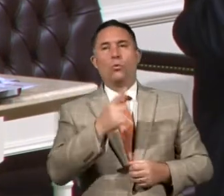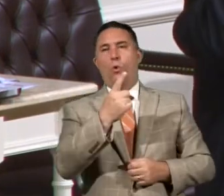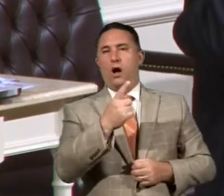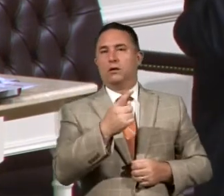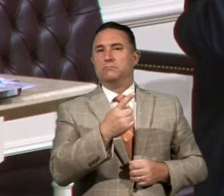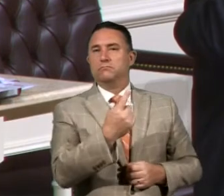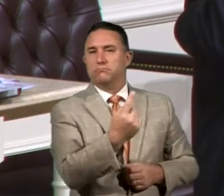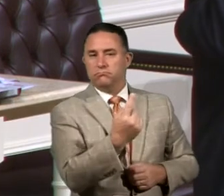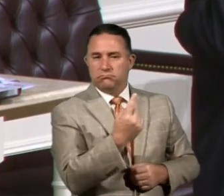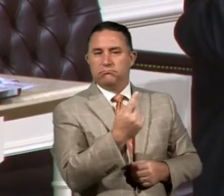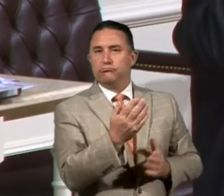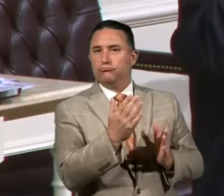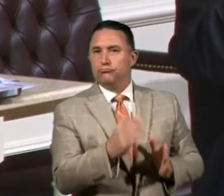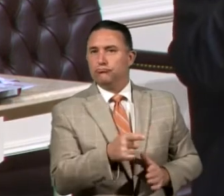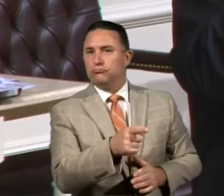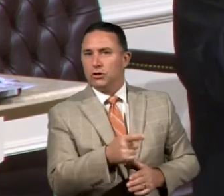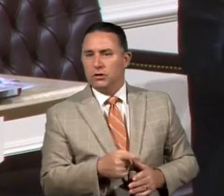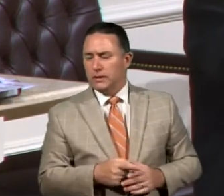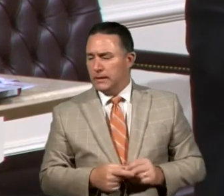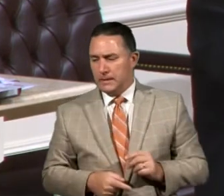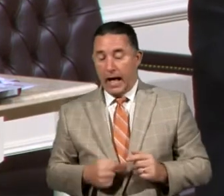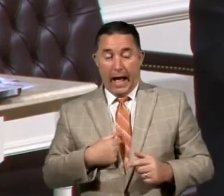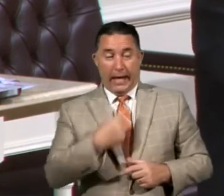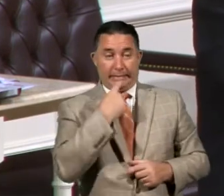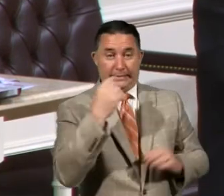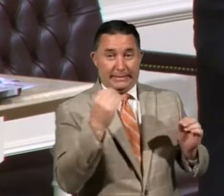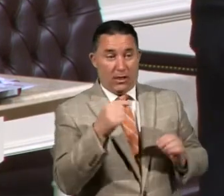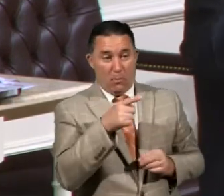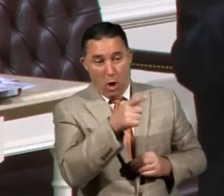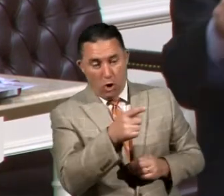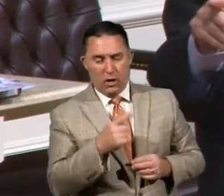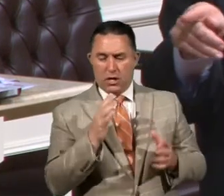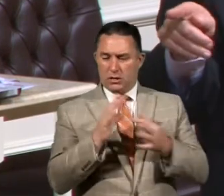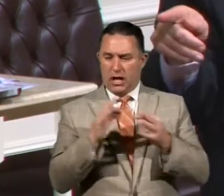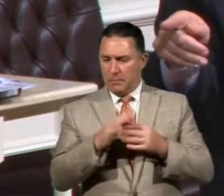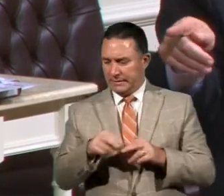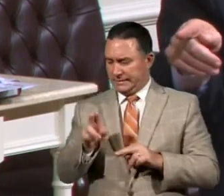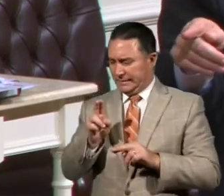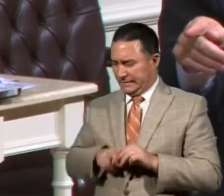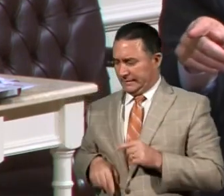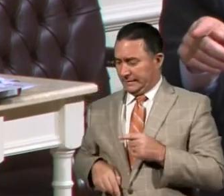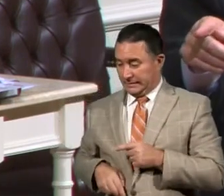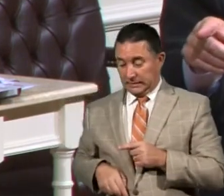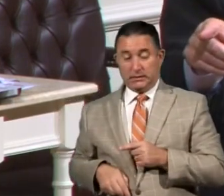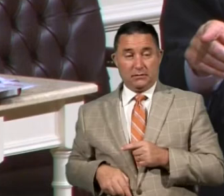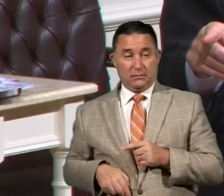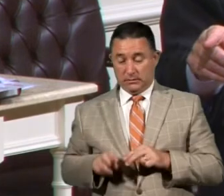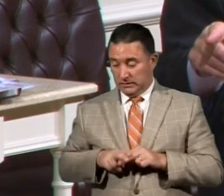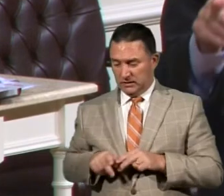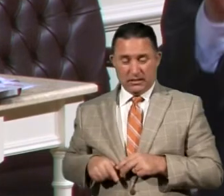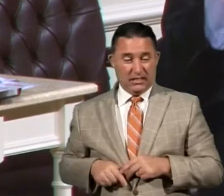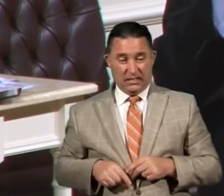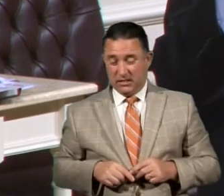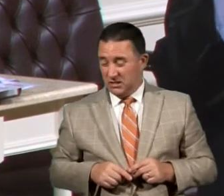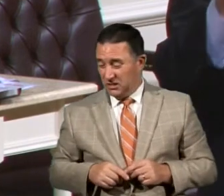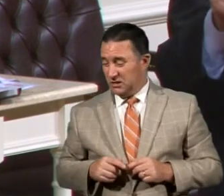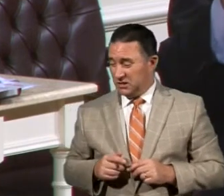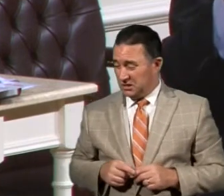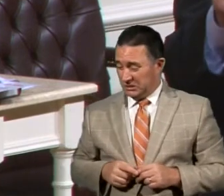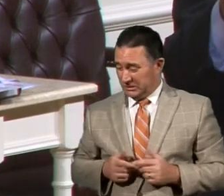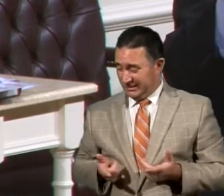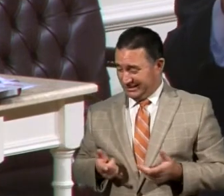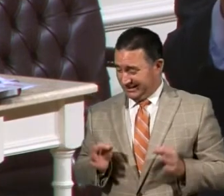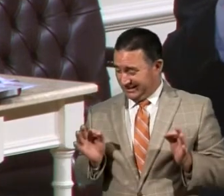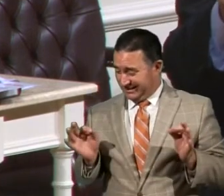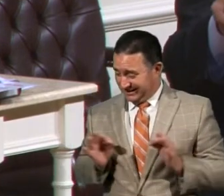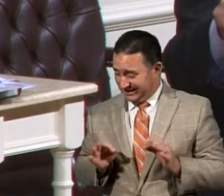there. And I didn't say anything about her. I commented on the seat. I said, that's the most puny